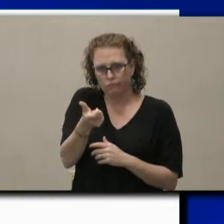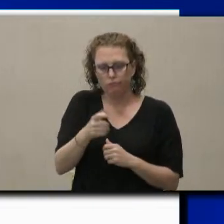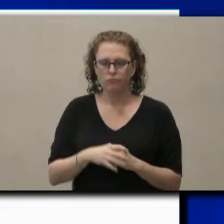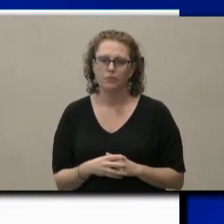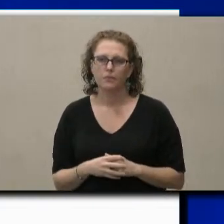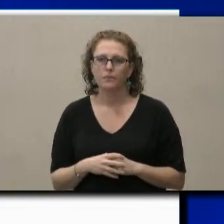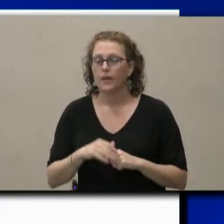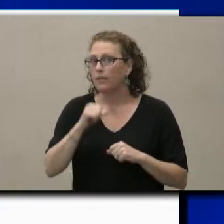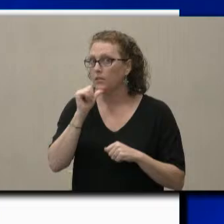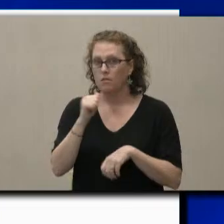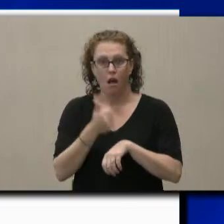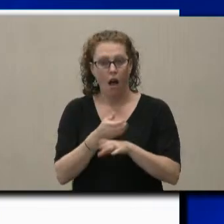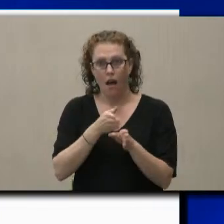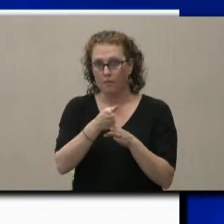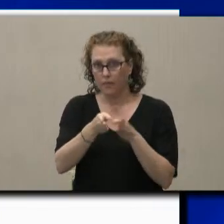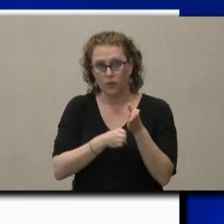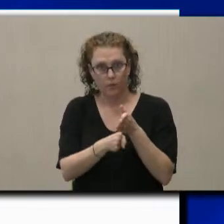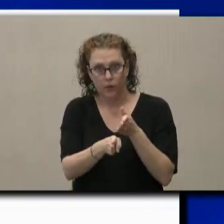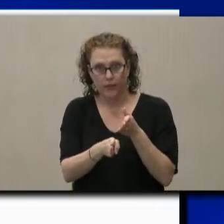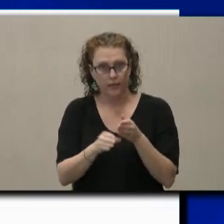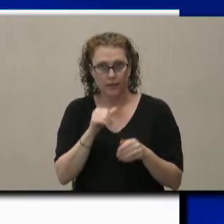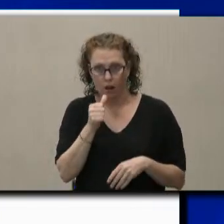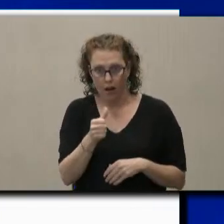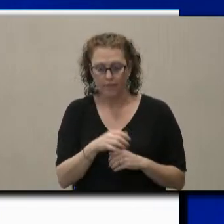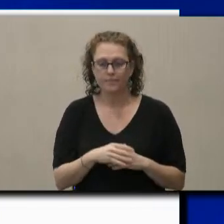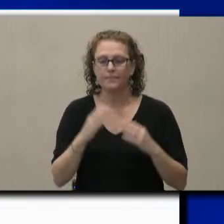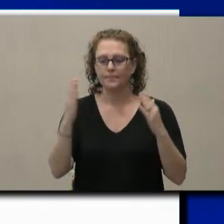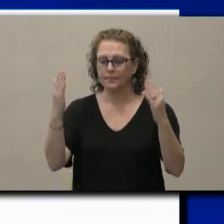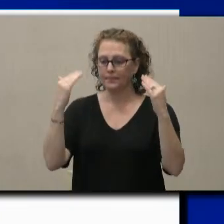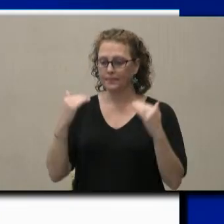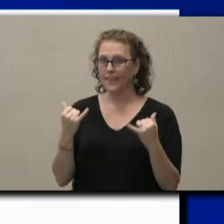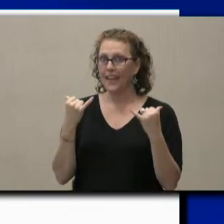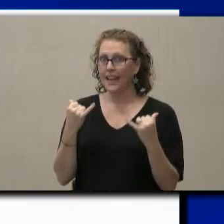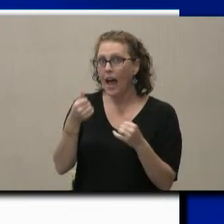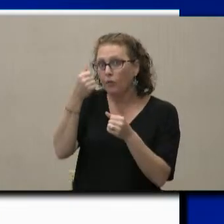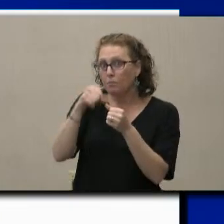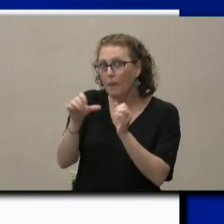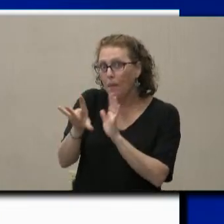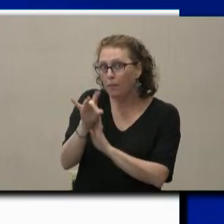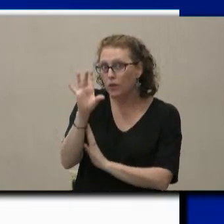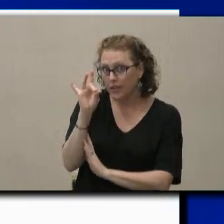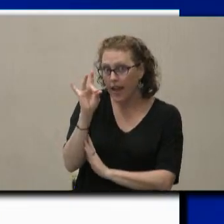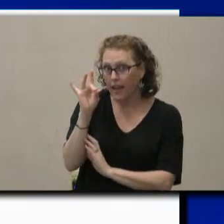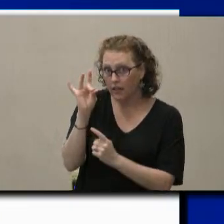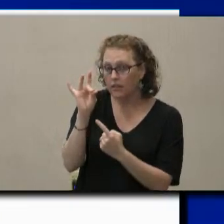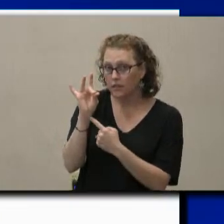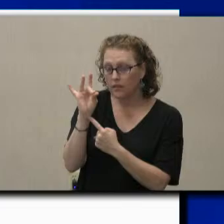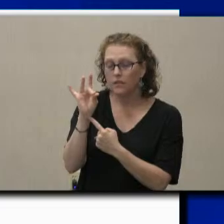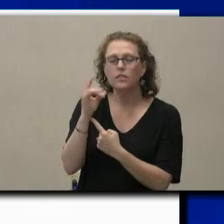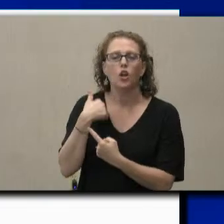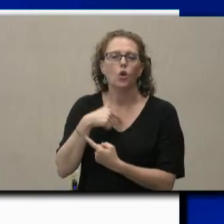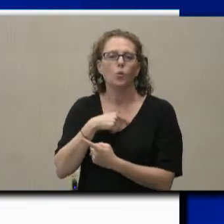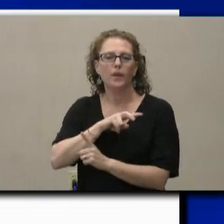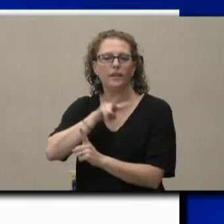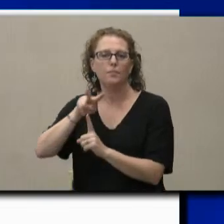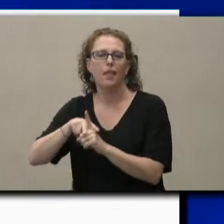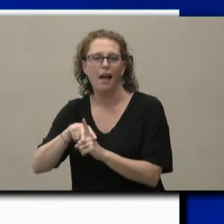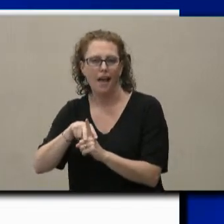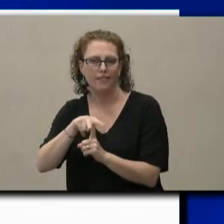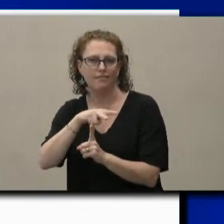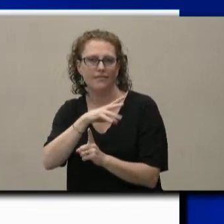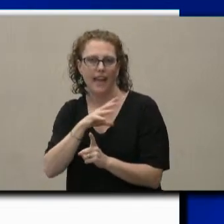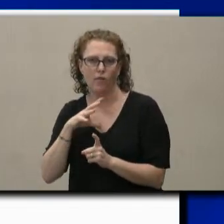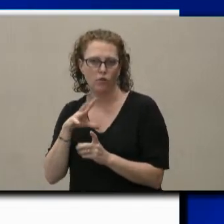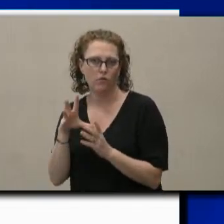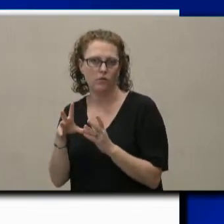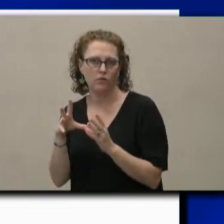So moving on to map option 8, we prepared this again in response to comments that were received at the 3rd public hearing.